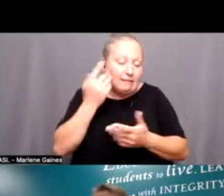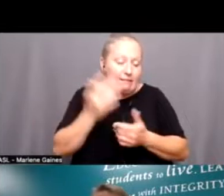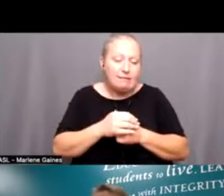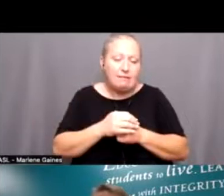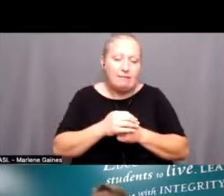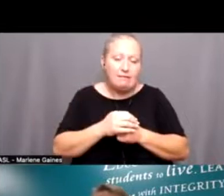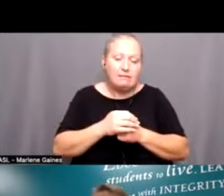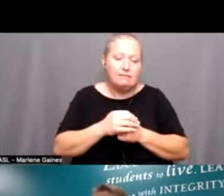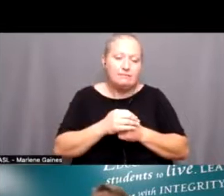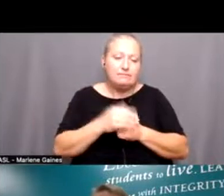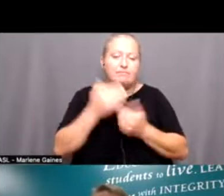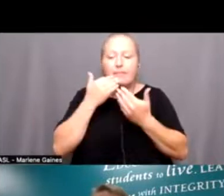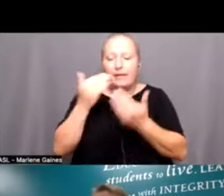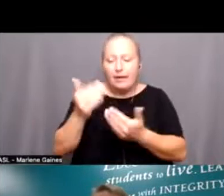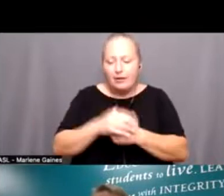Thank you.